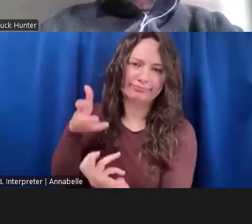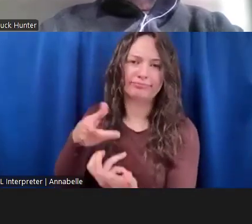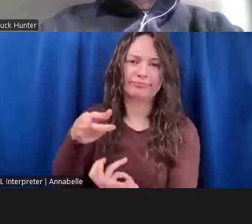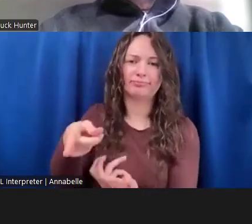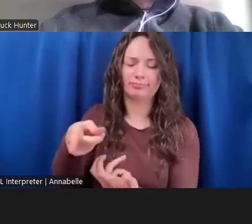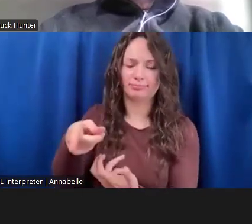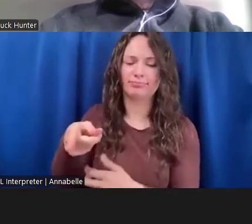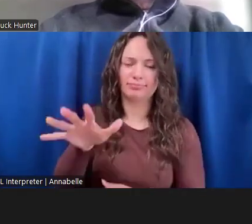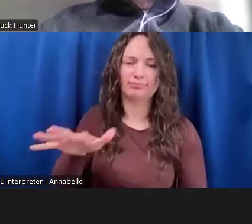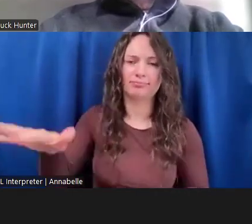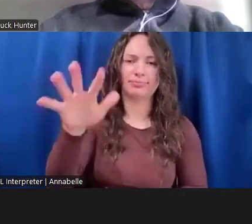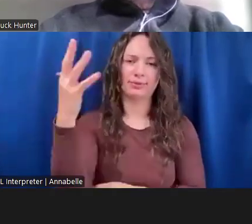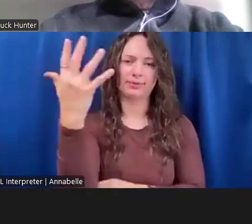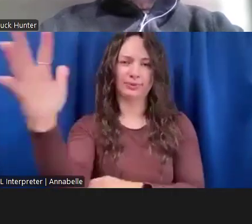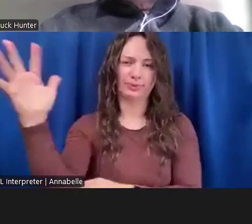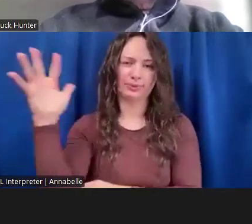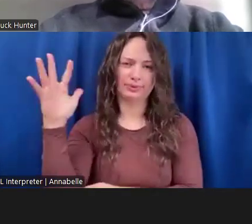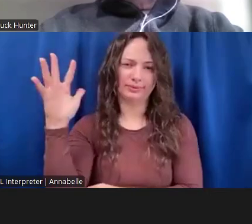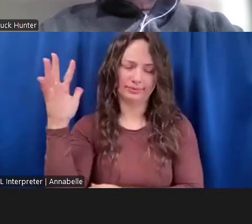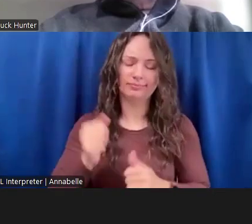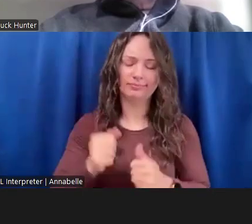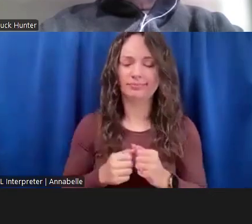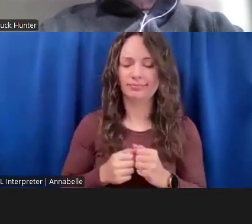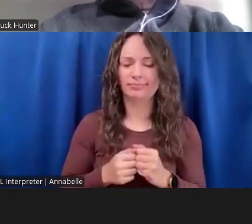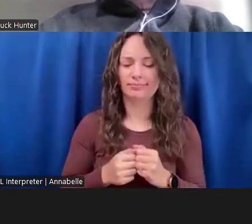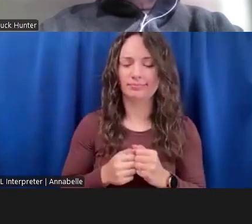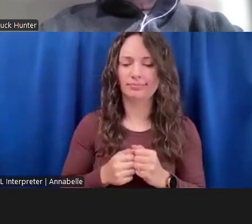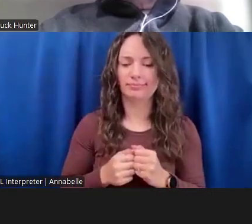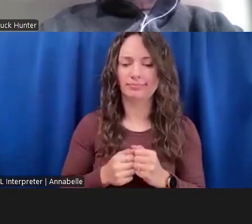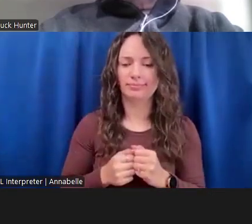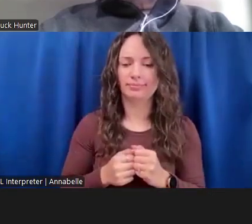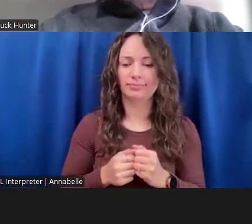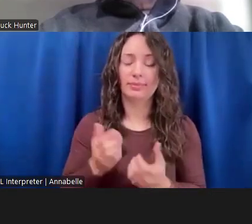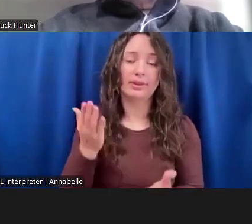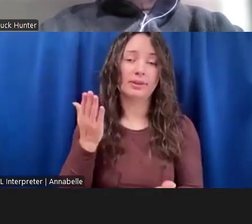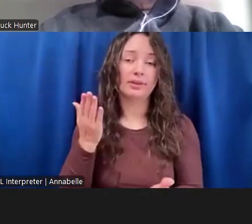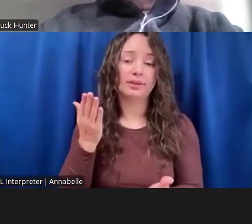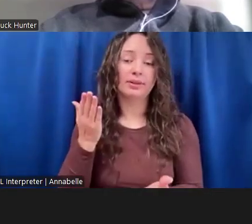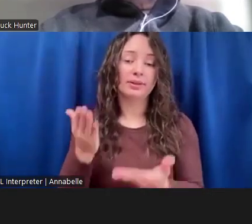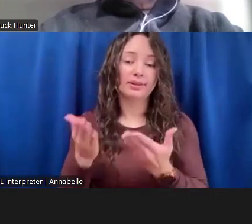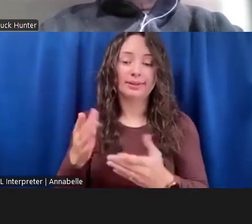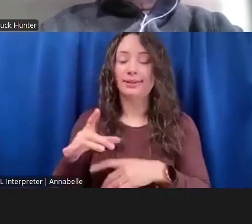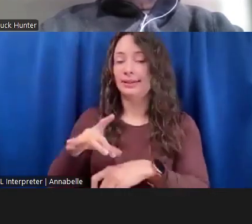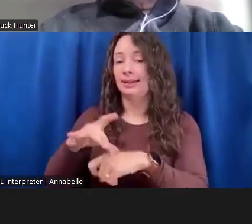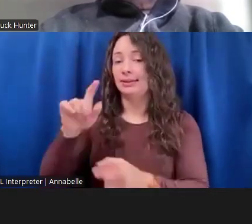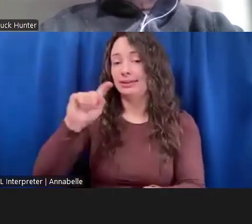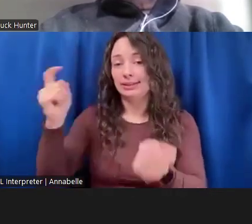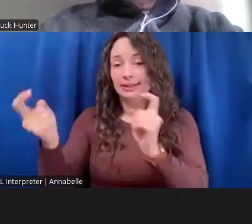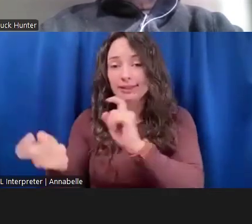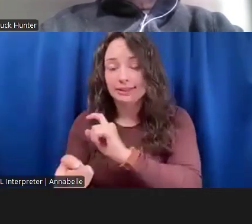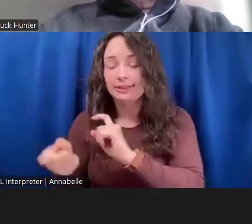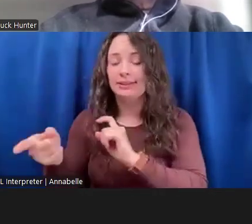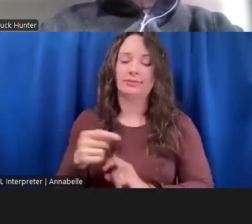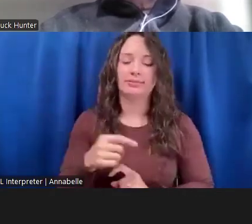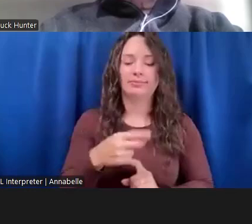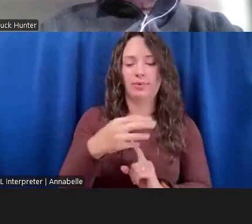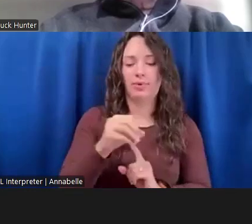management that's not suitable, that forest management, climate change, etc. So homogenization is another way to think